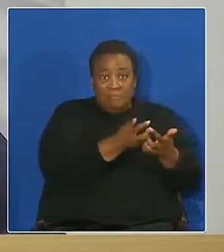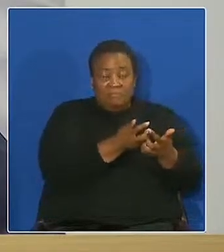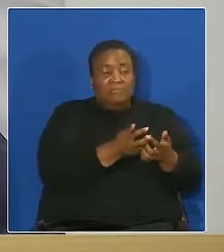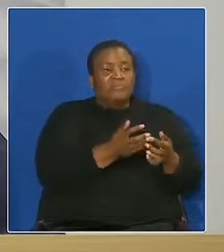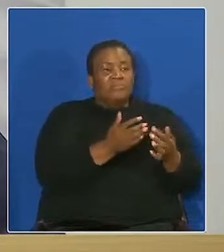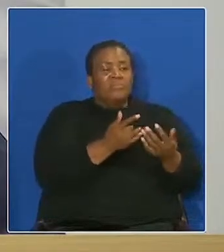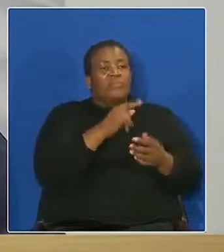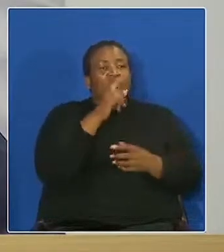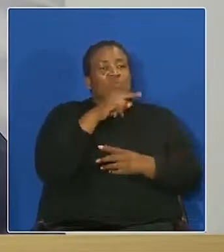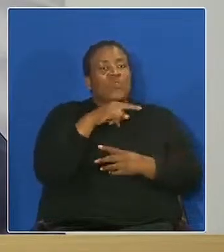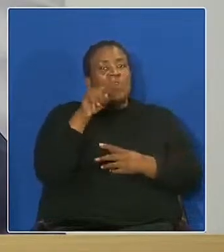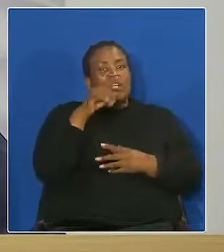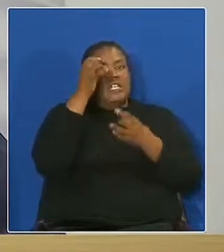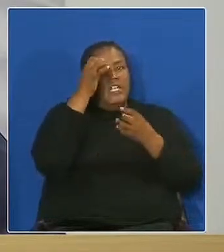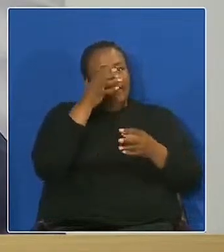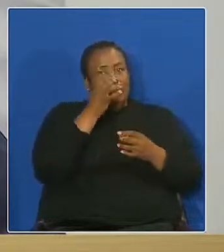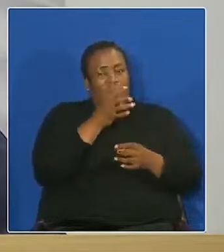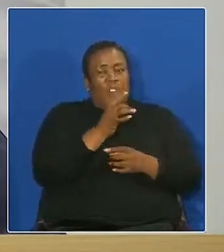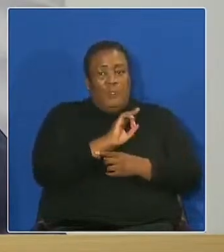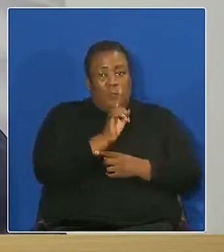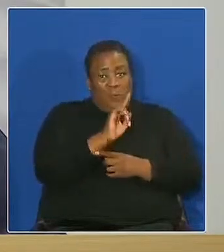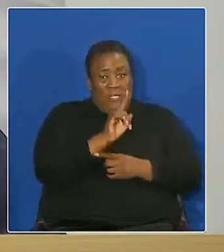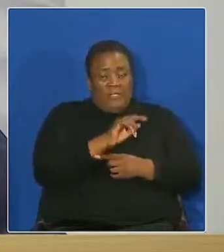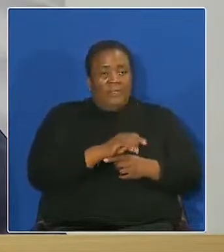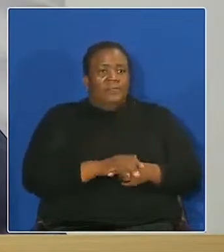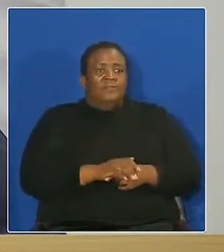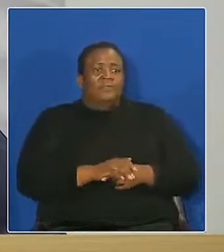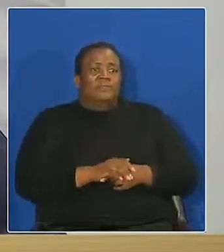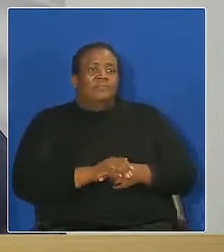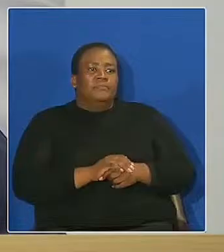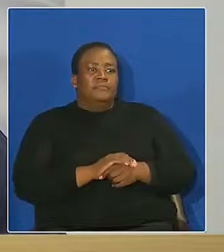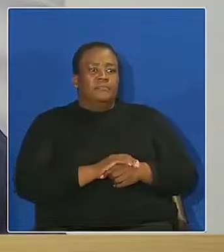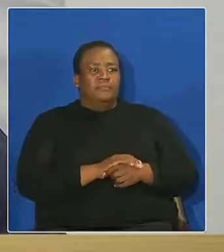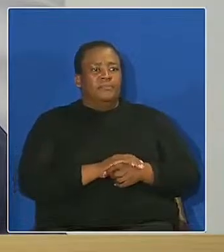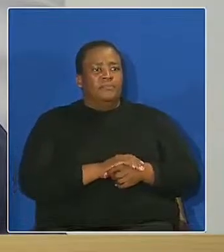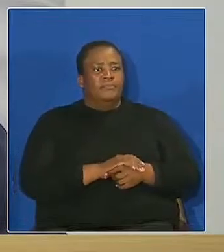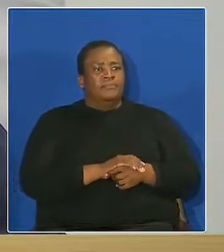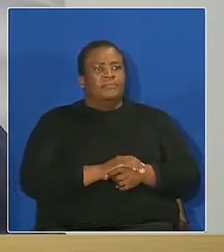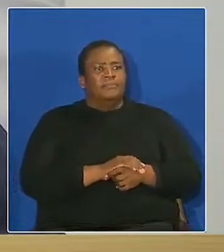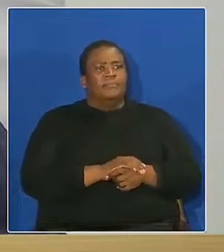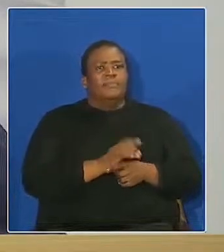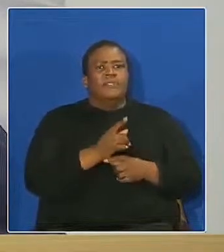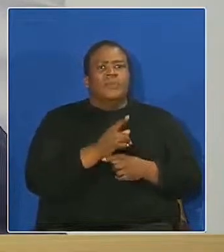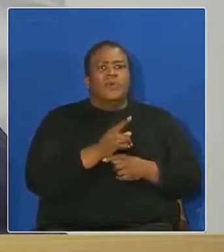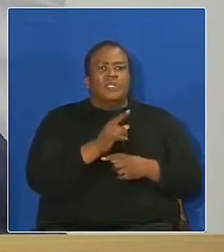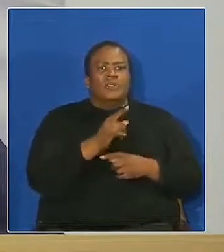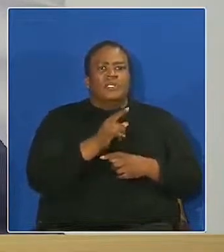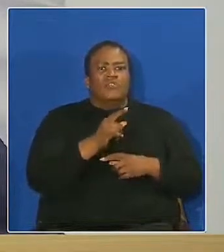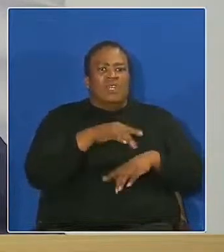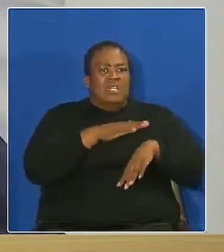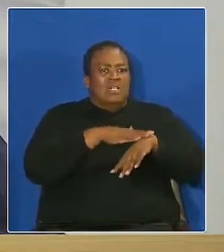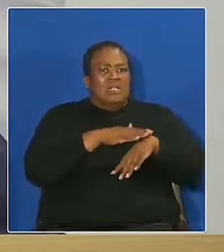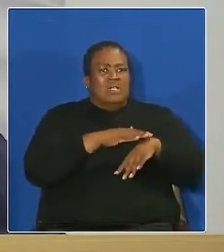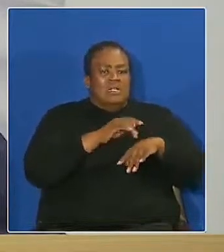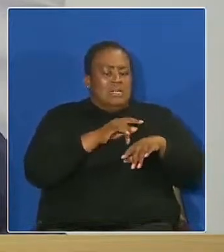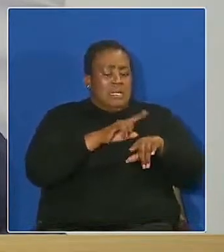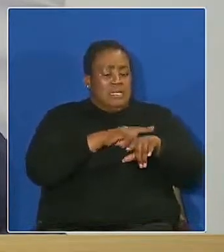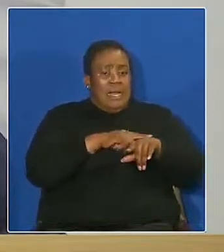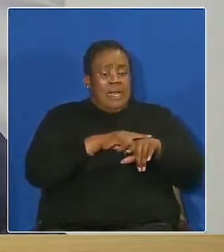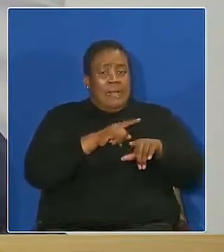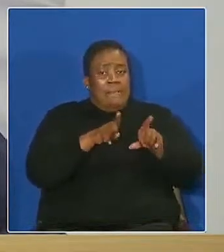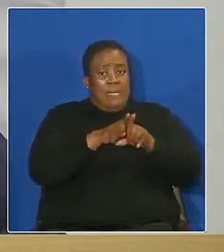The correct information is, it was during the same period when the